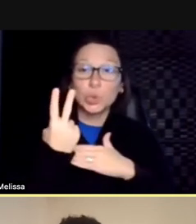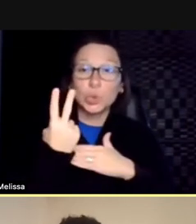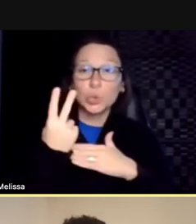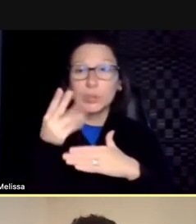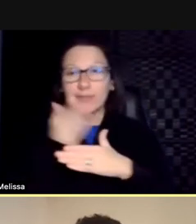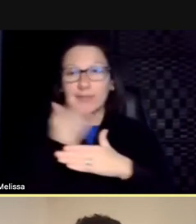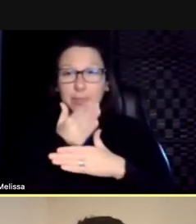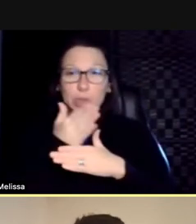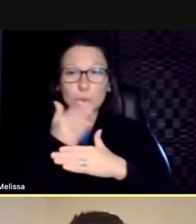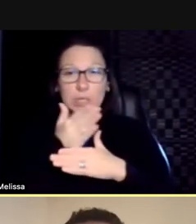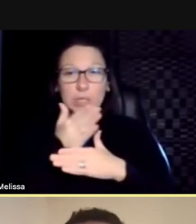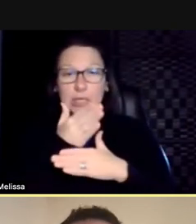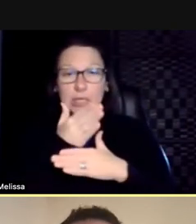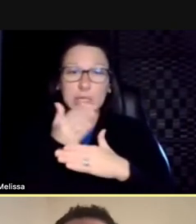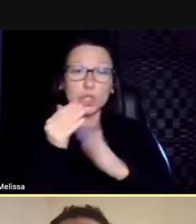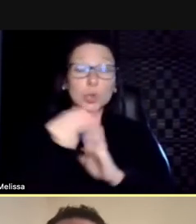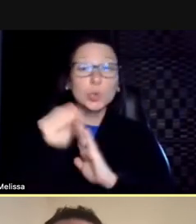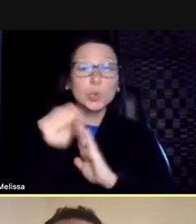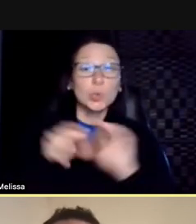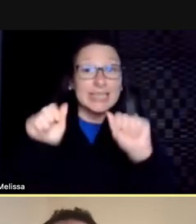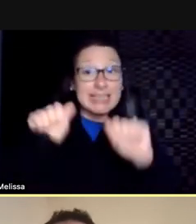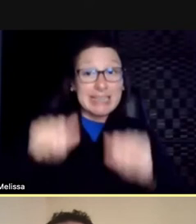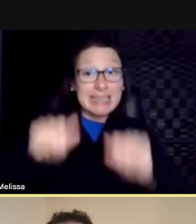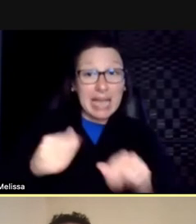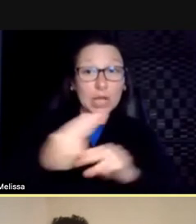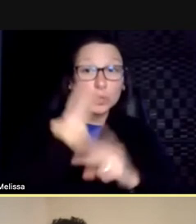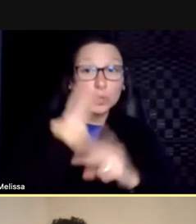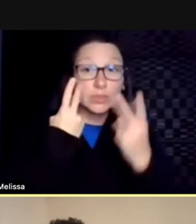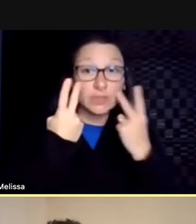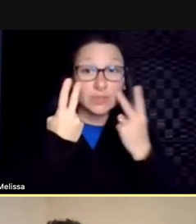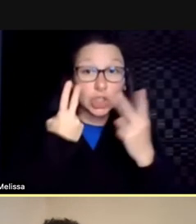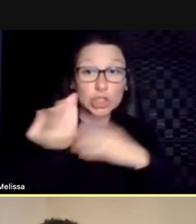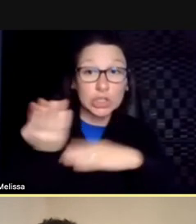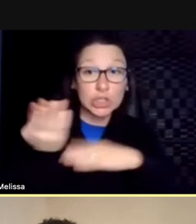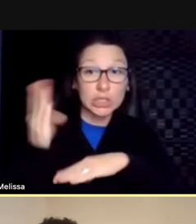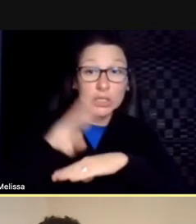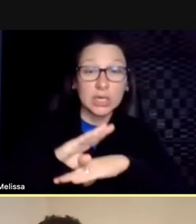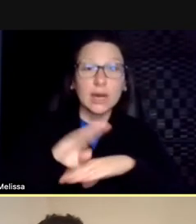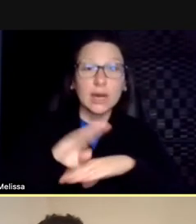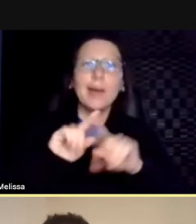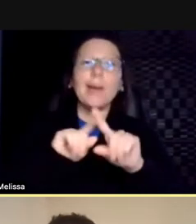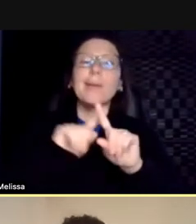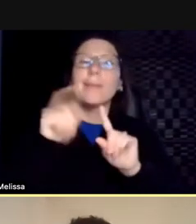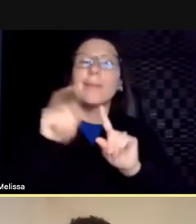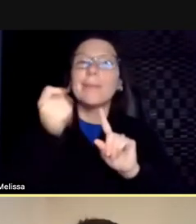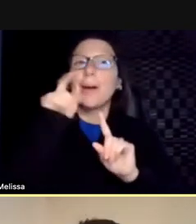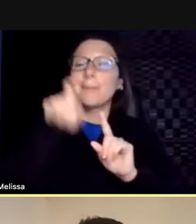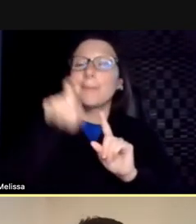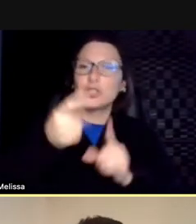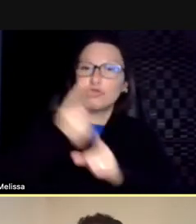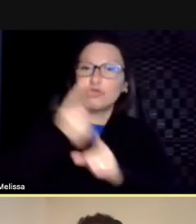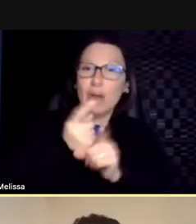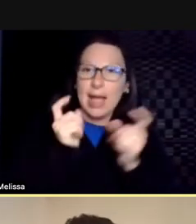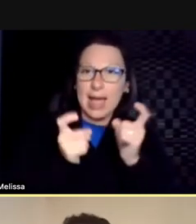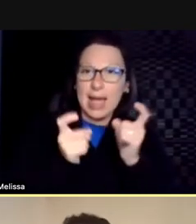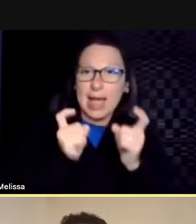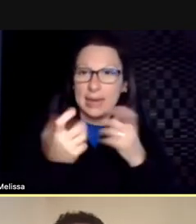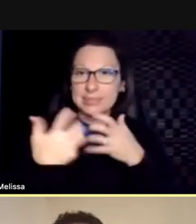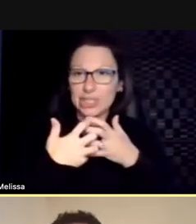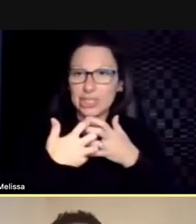Where the student can use their vision throughout the day, but only if the right adaptations are in place and only at targeted points